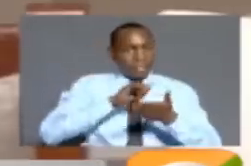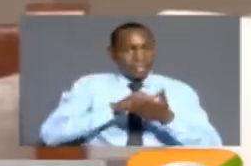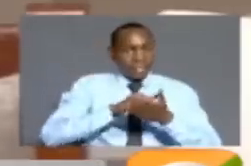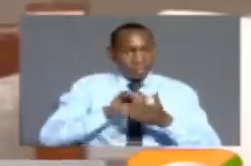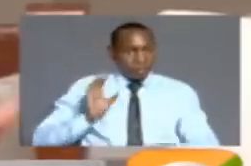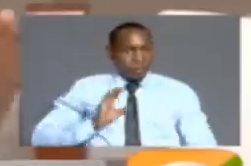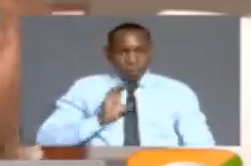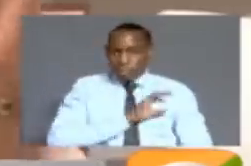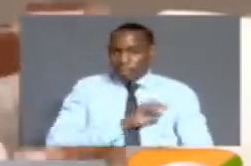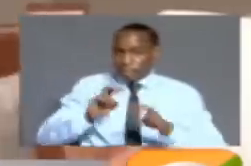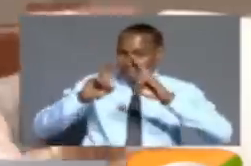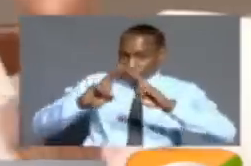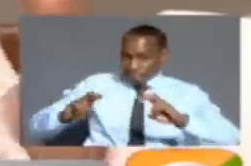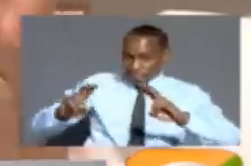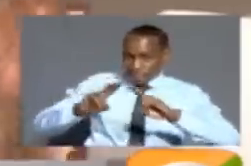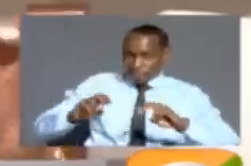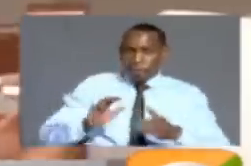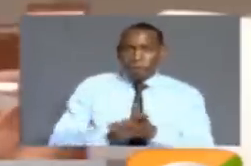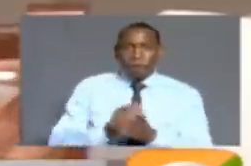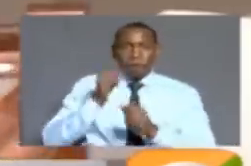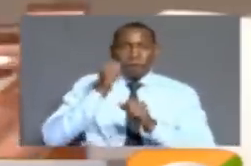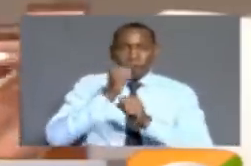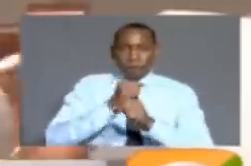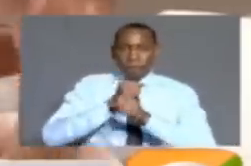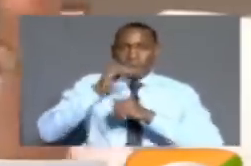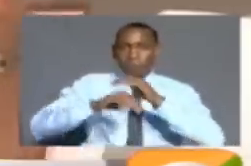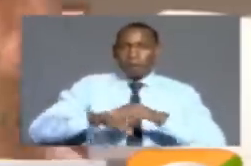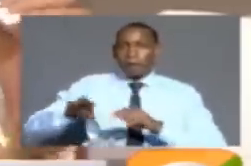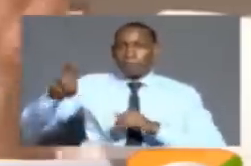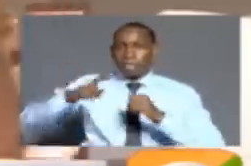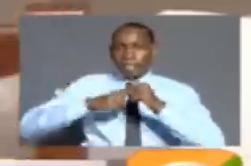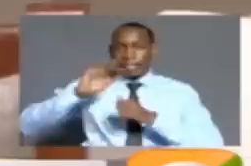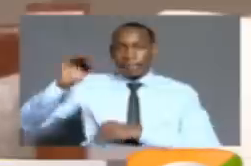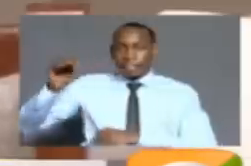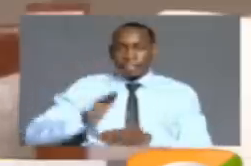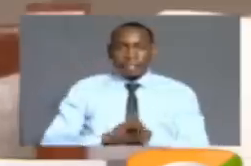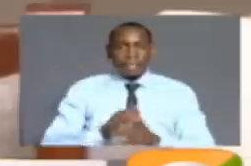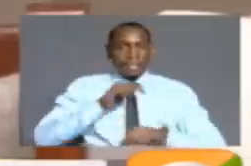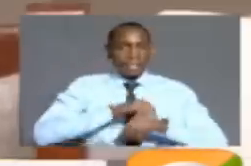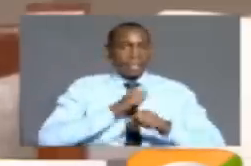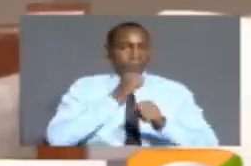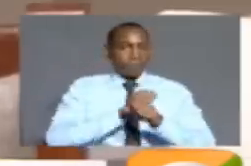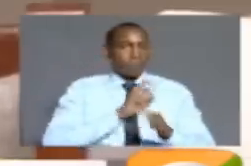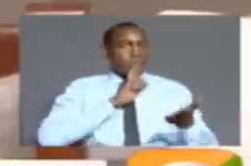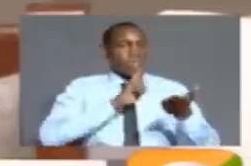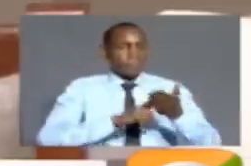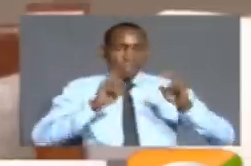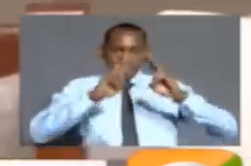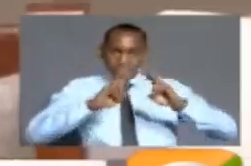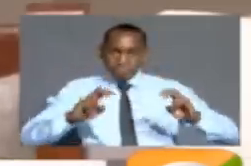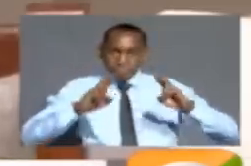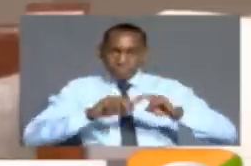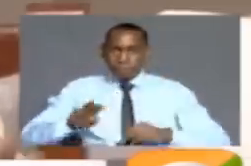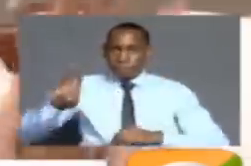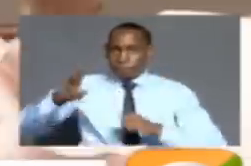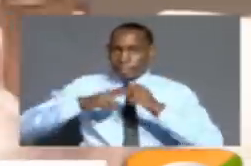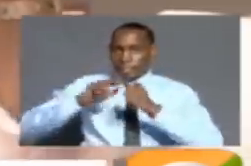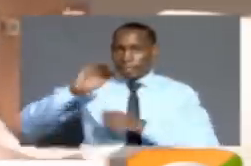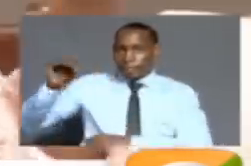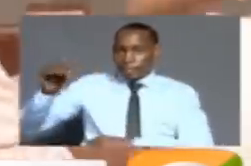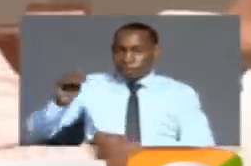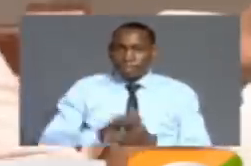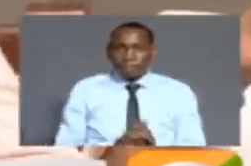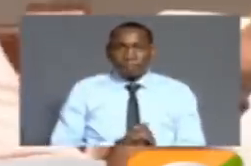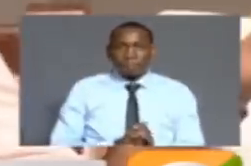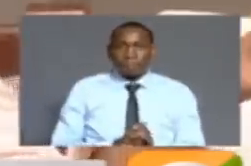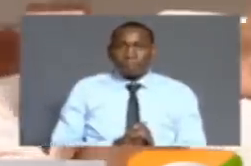come for them. Yeah. And you know, they are doing this for 47 counties. And when they do them, those reports, for scrutinizing them at that level for 47 counties, and it's